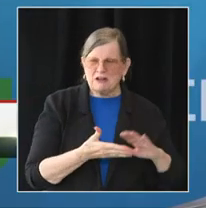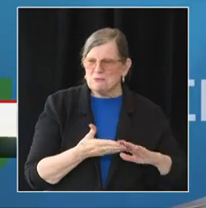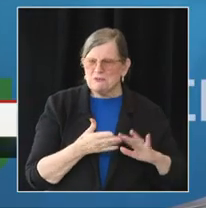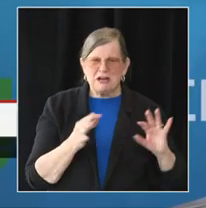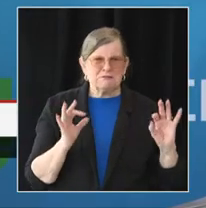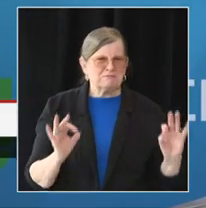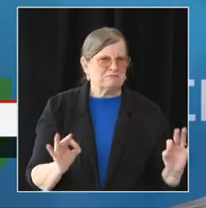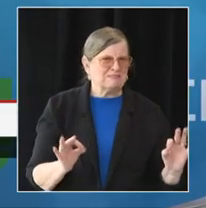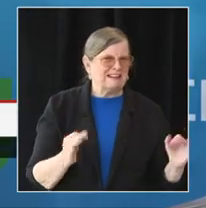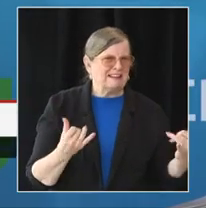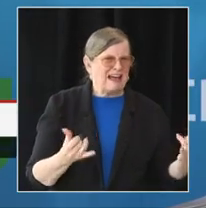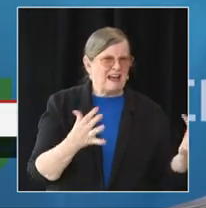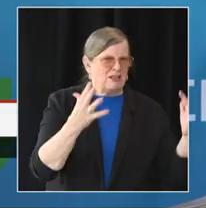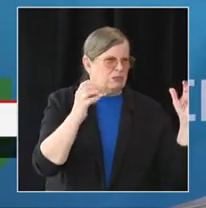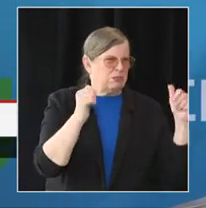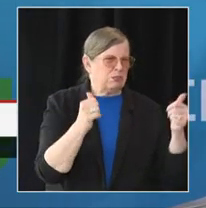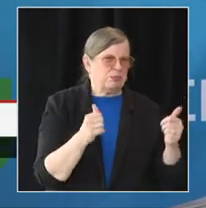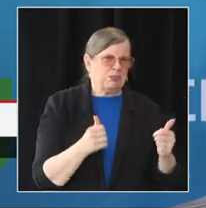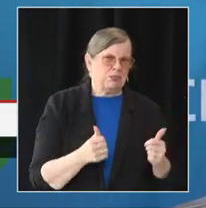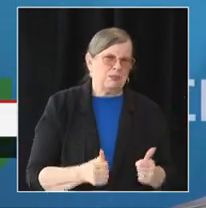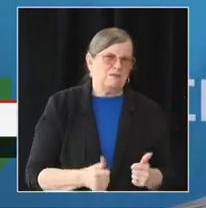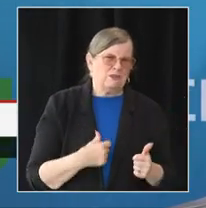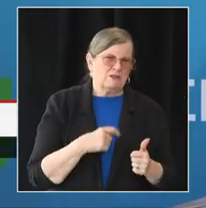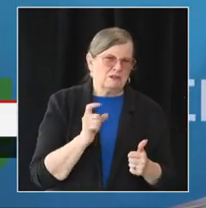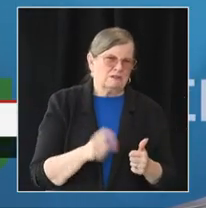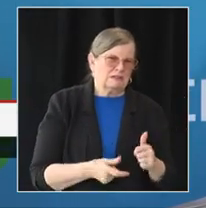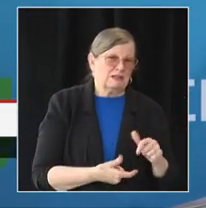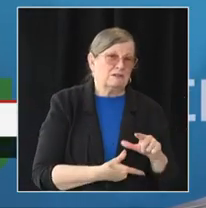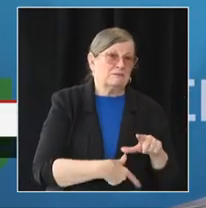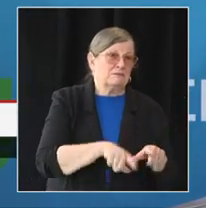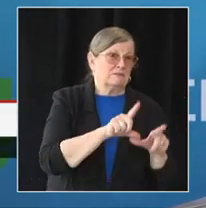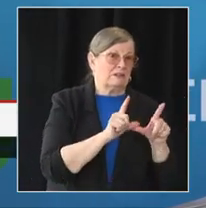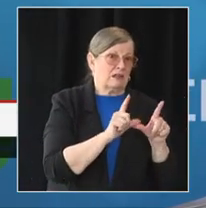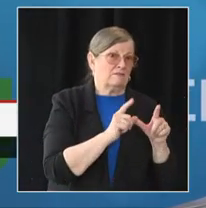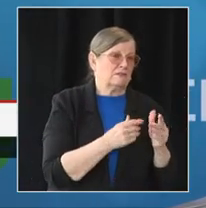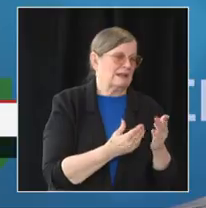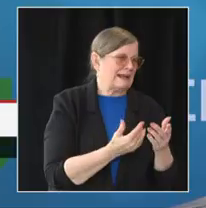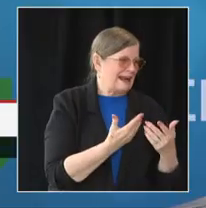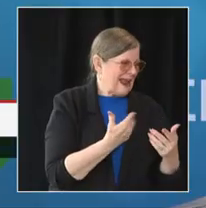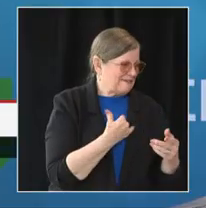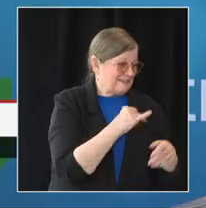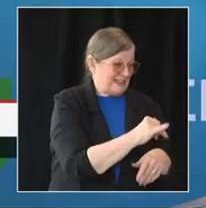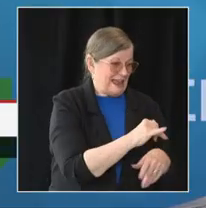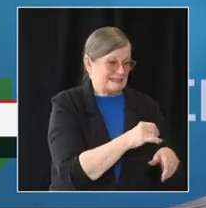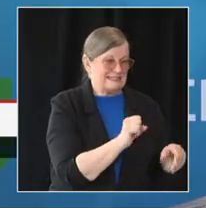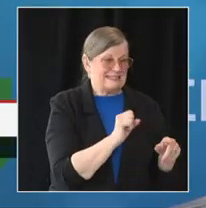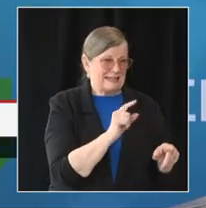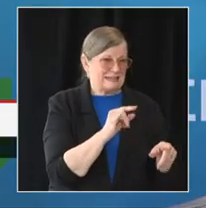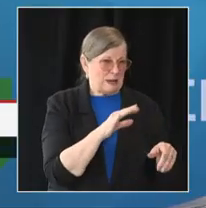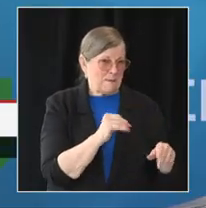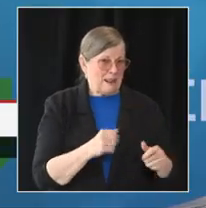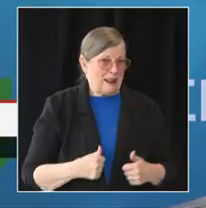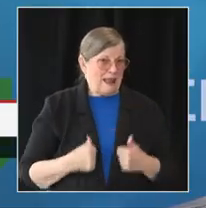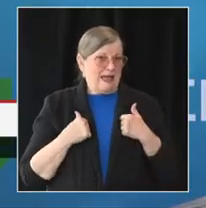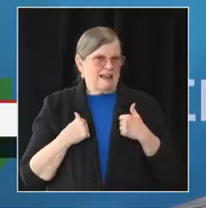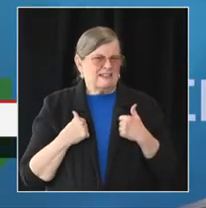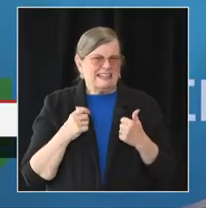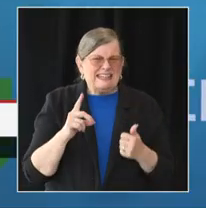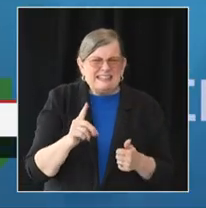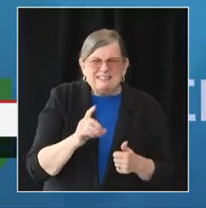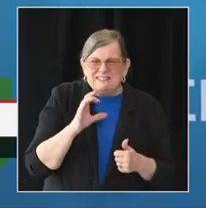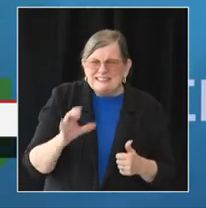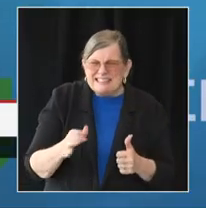to life. In a city that is compact like ours, we need every acre to be productively used